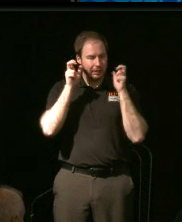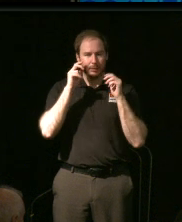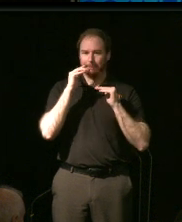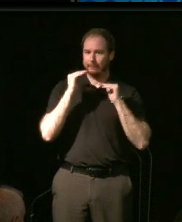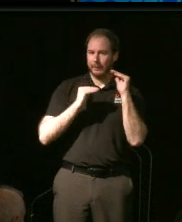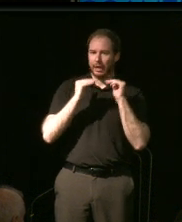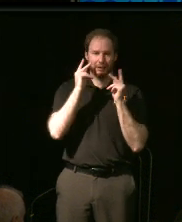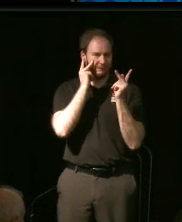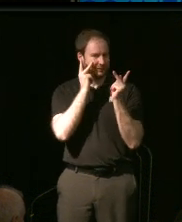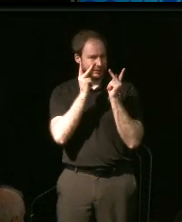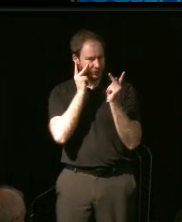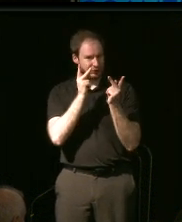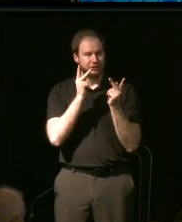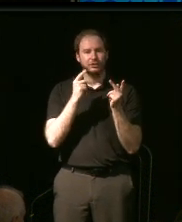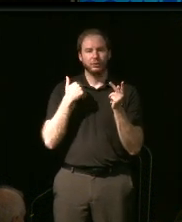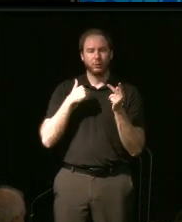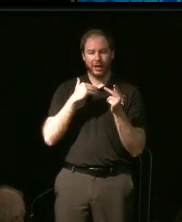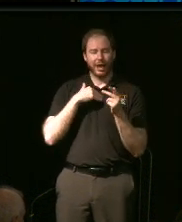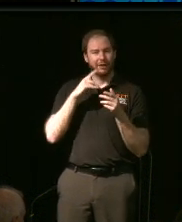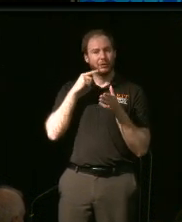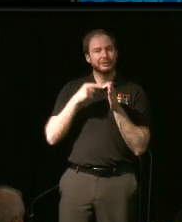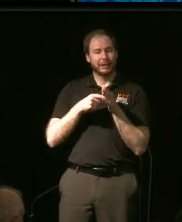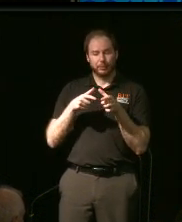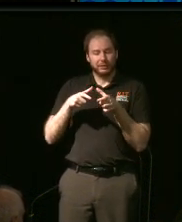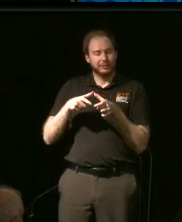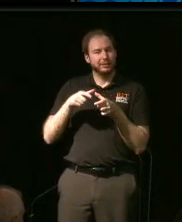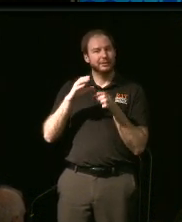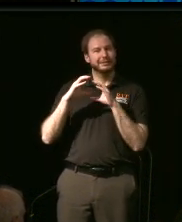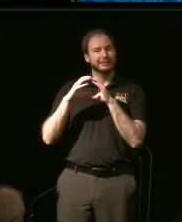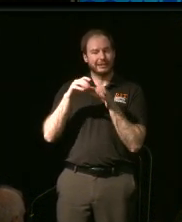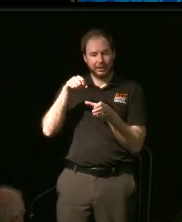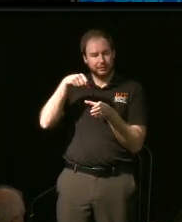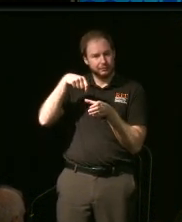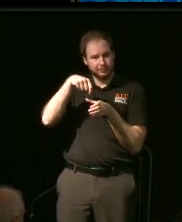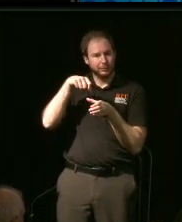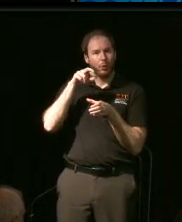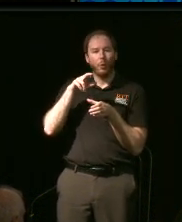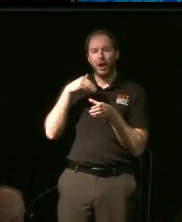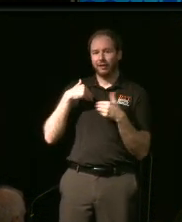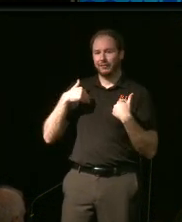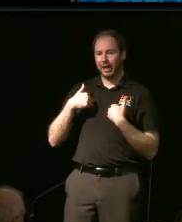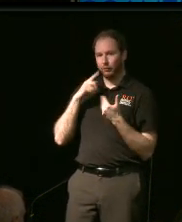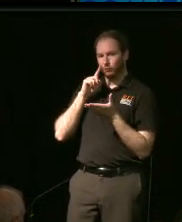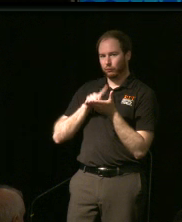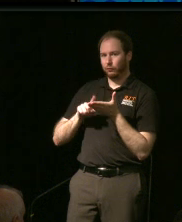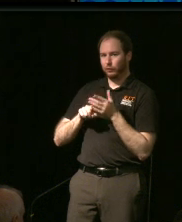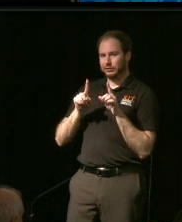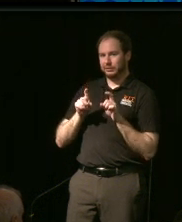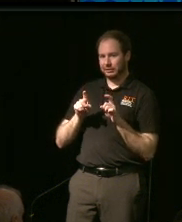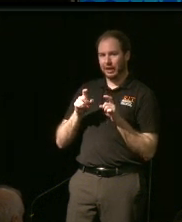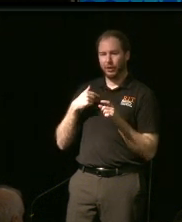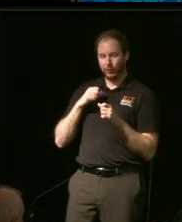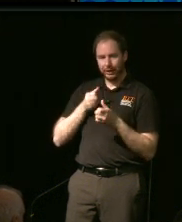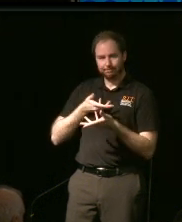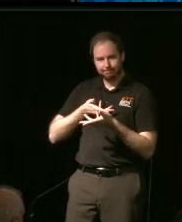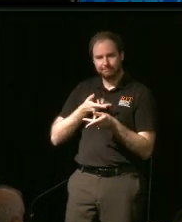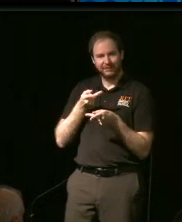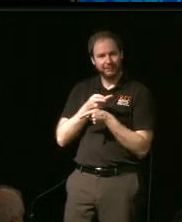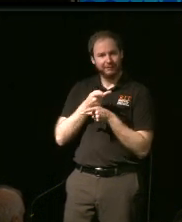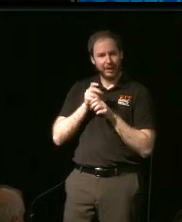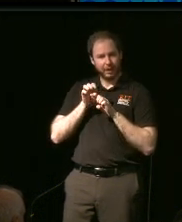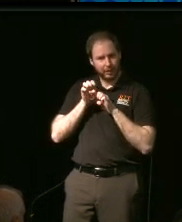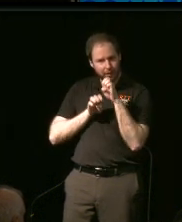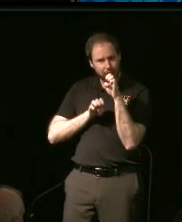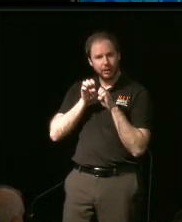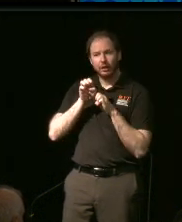So we use cells in a dish or research animals. This allows us to conduct experiments